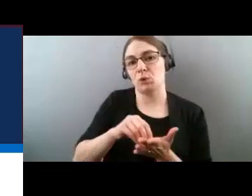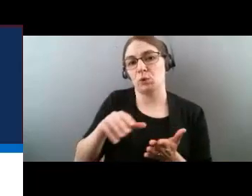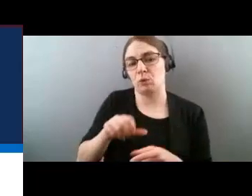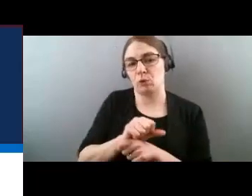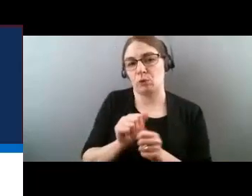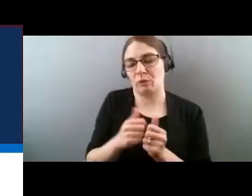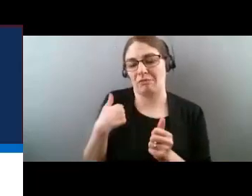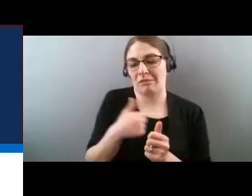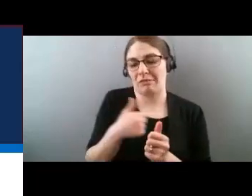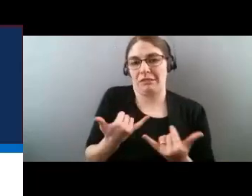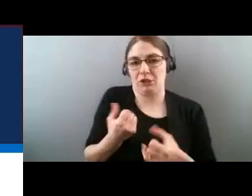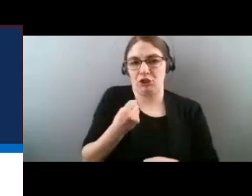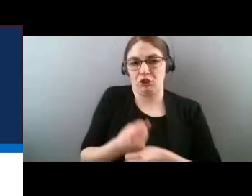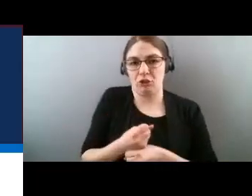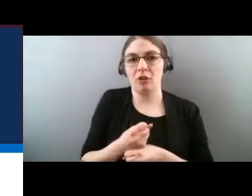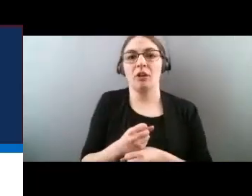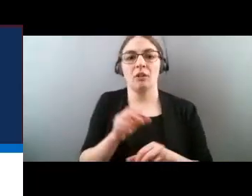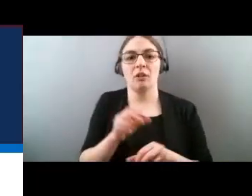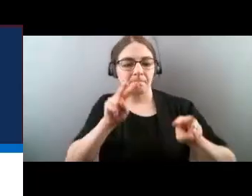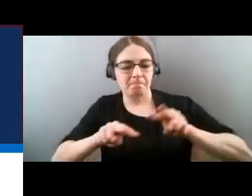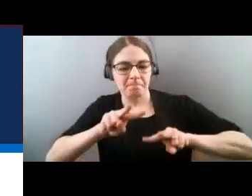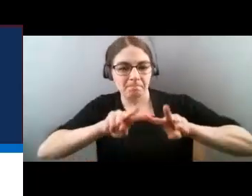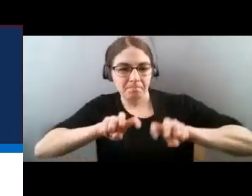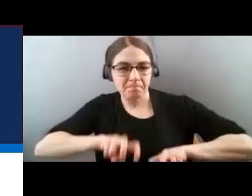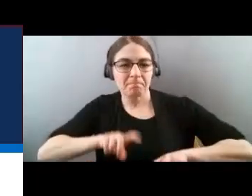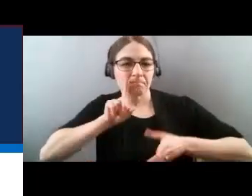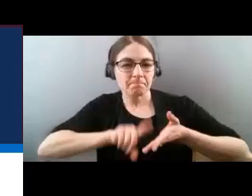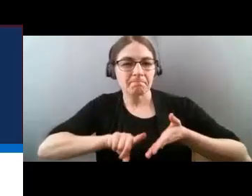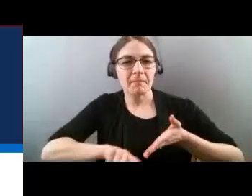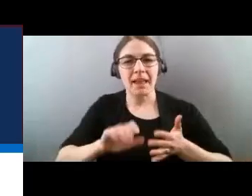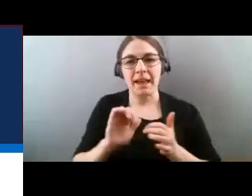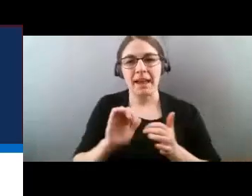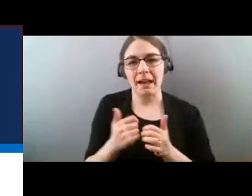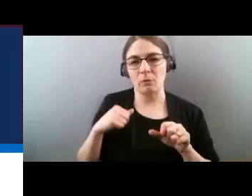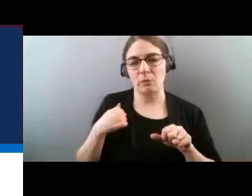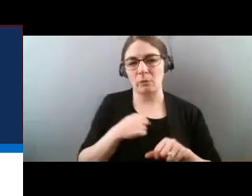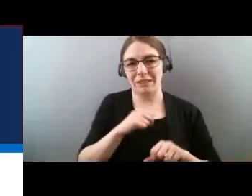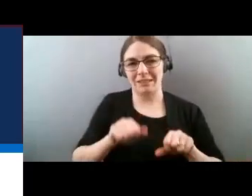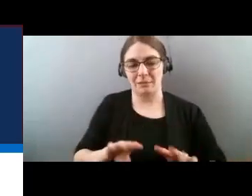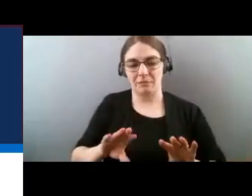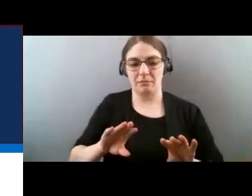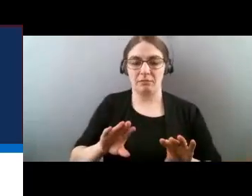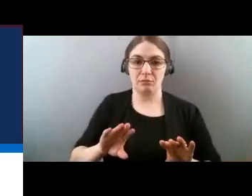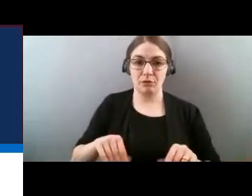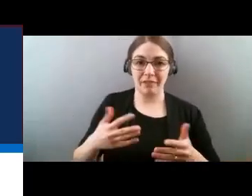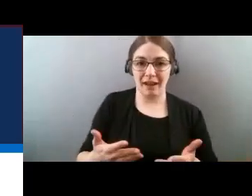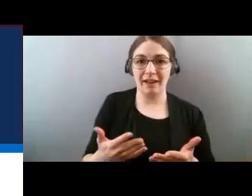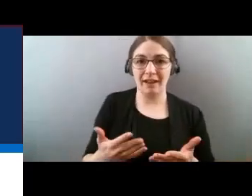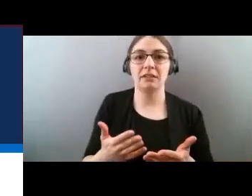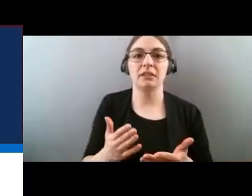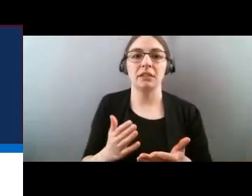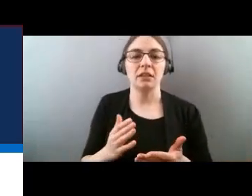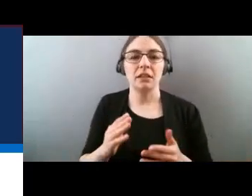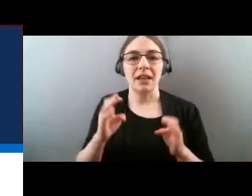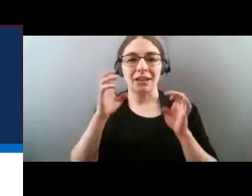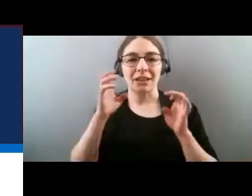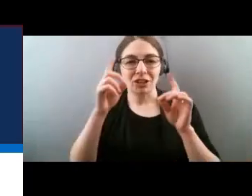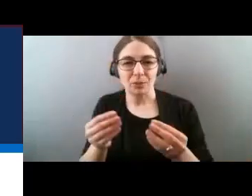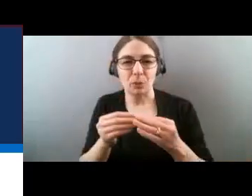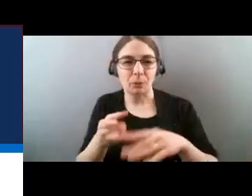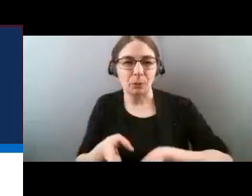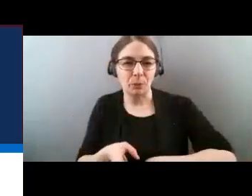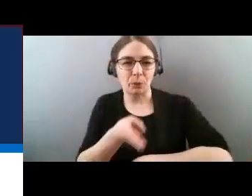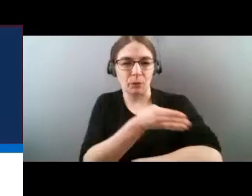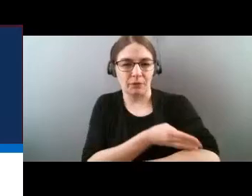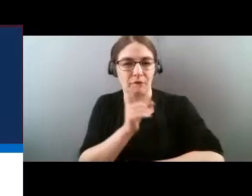at how can we improve the education that we are providing to our clinical teams so that it's done in a